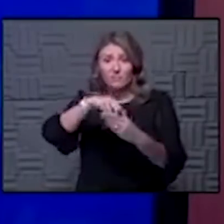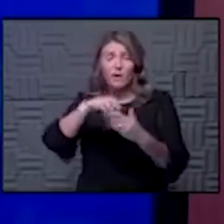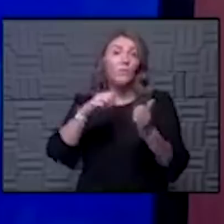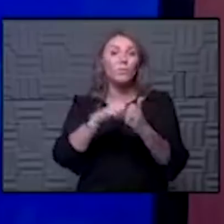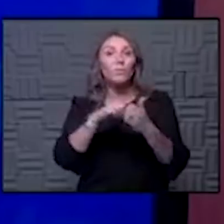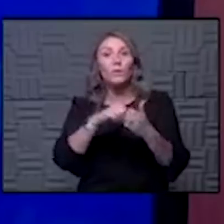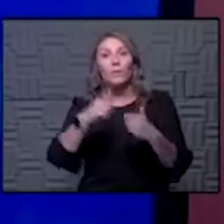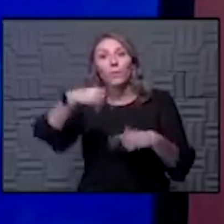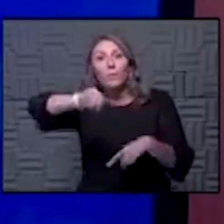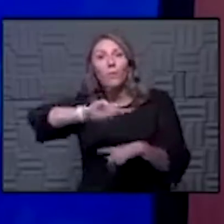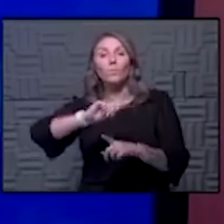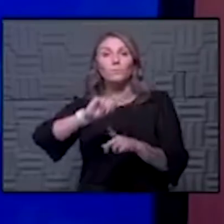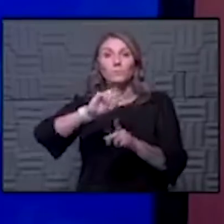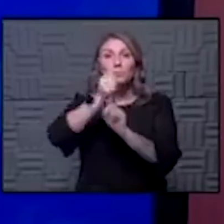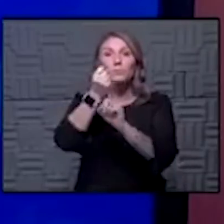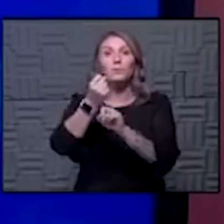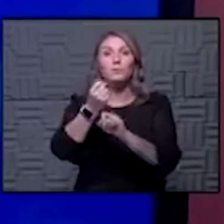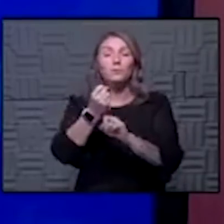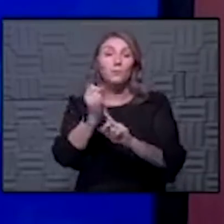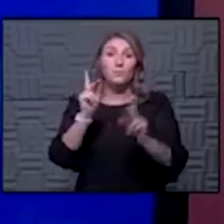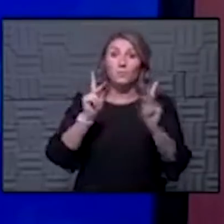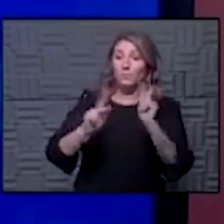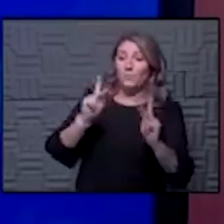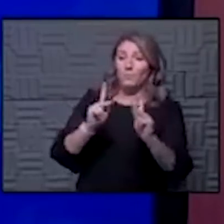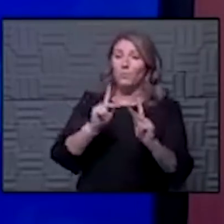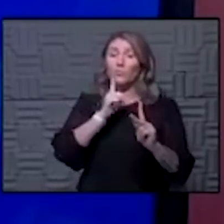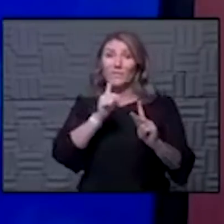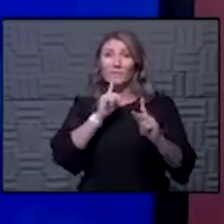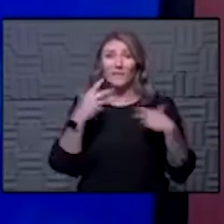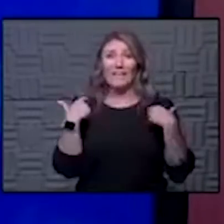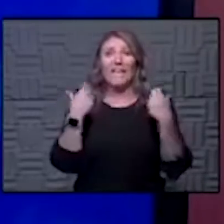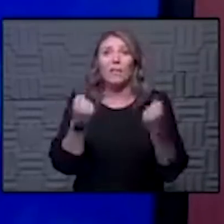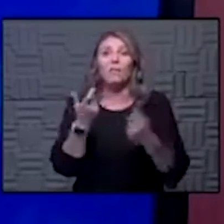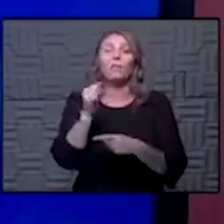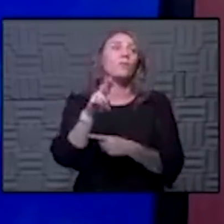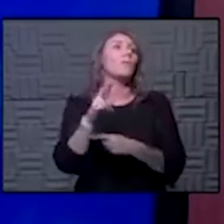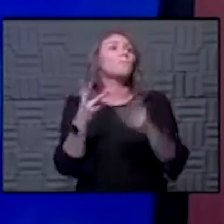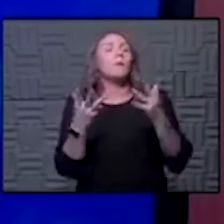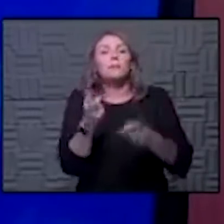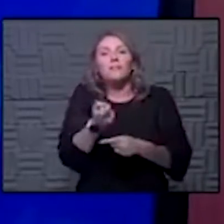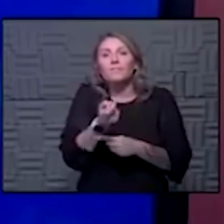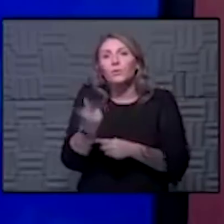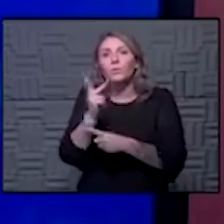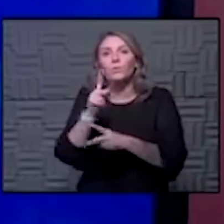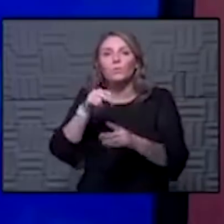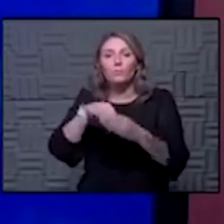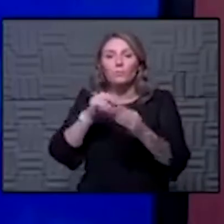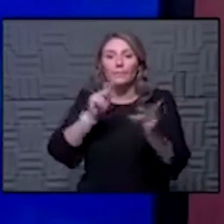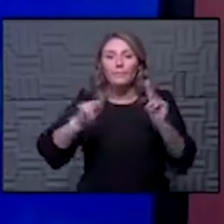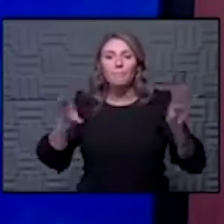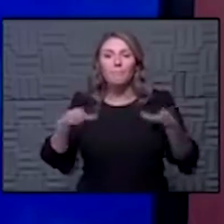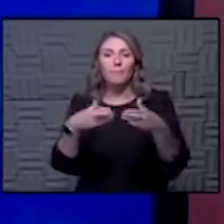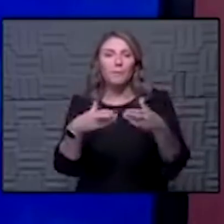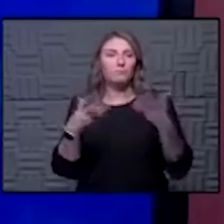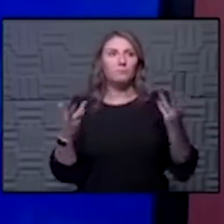people that are either very, very healthy, or maybe there are a few in that population that just have not